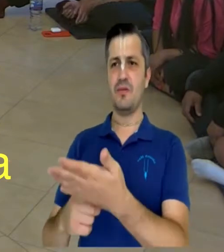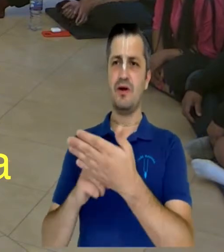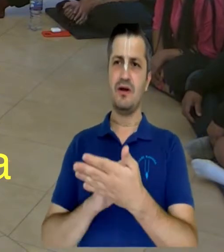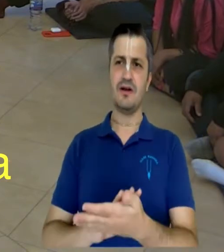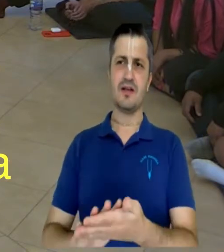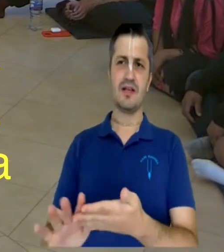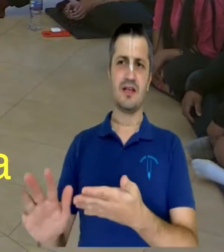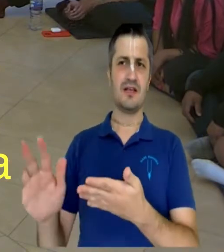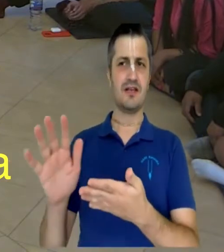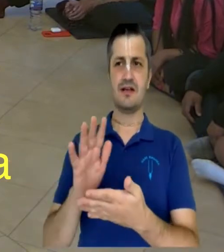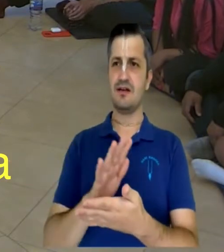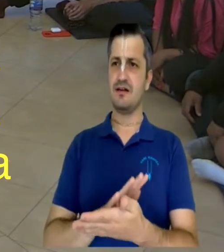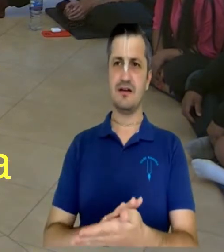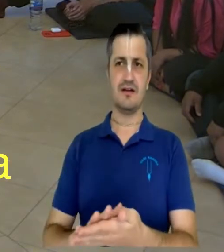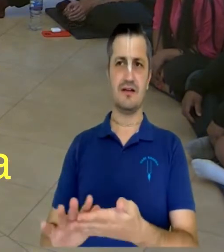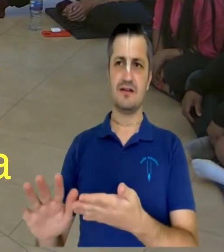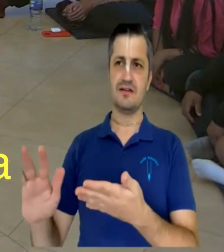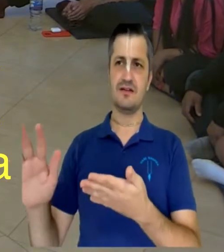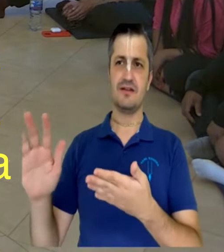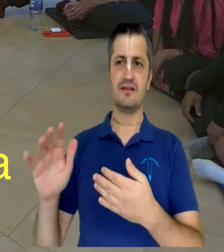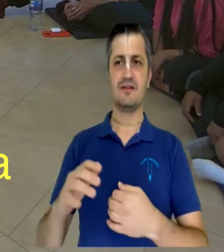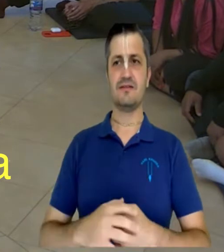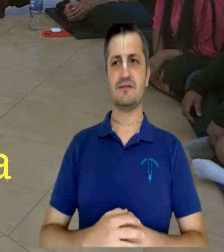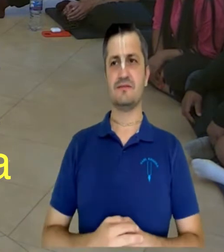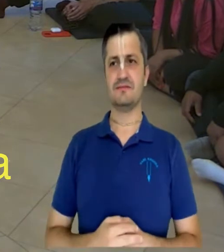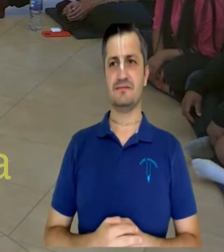Rama Hare Hare,